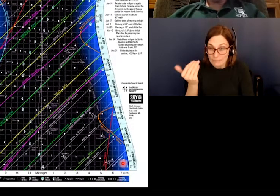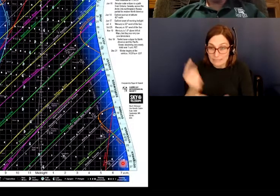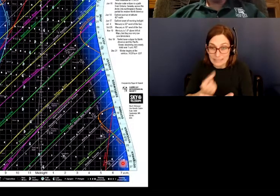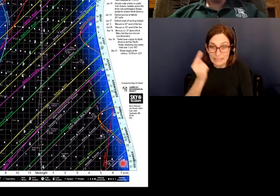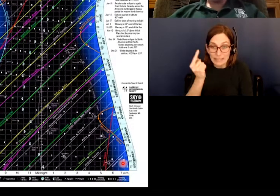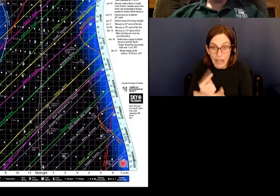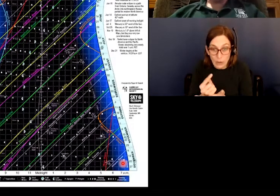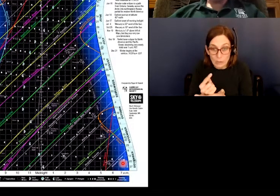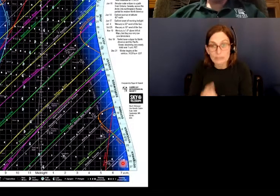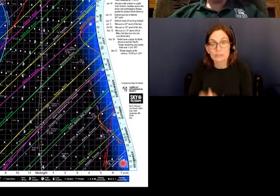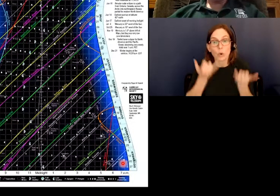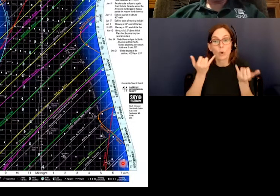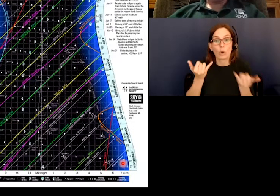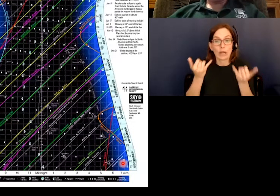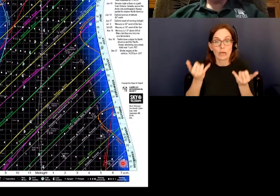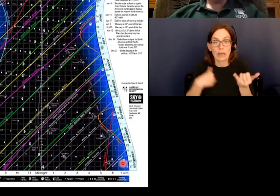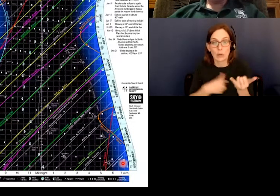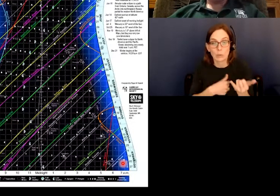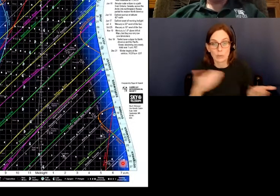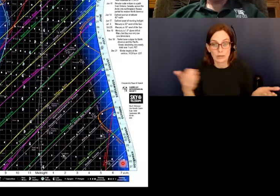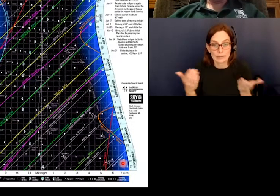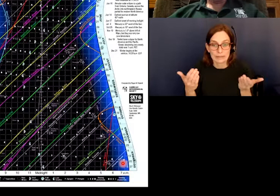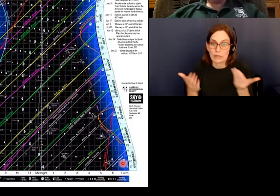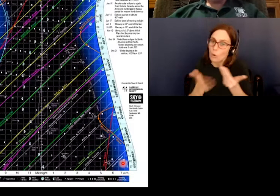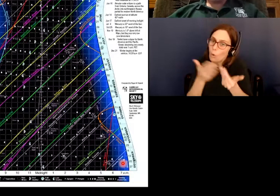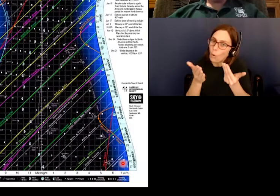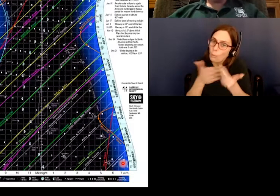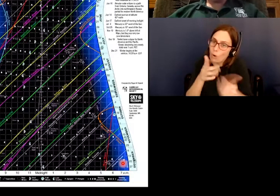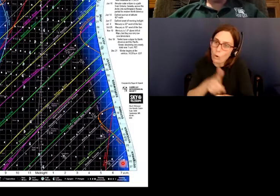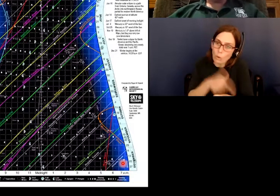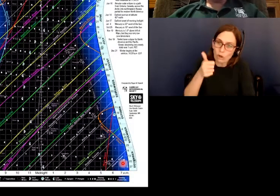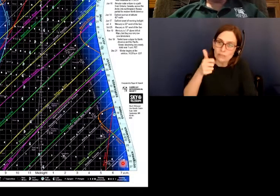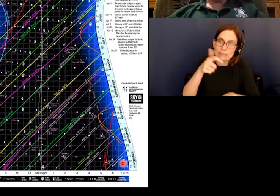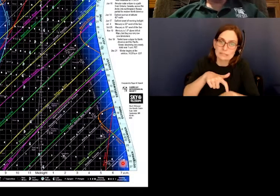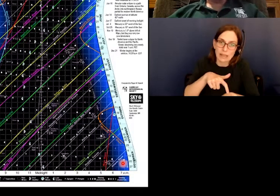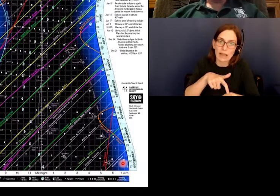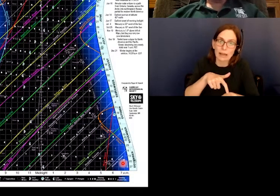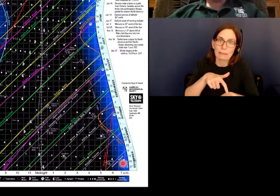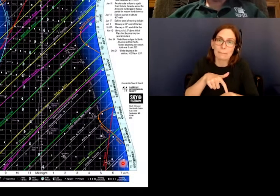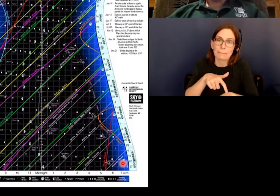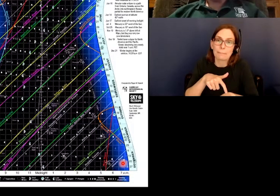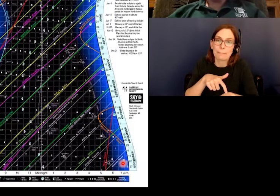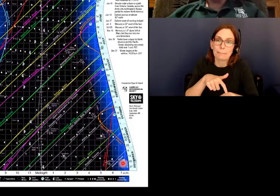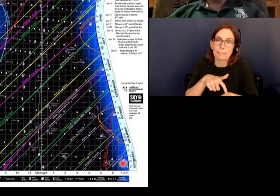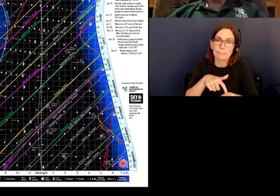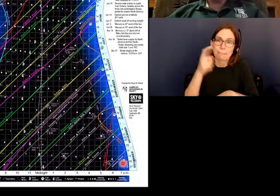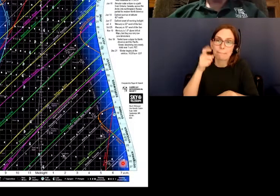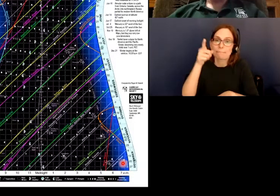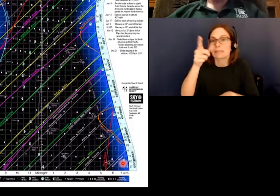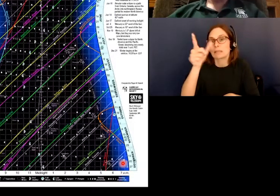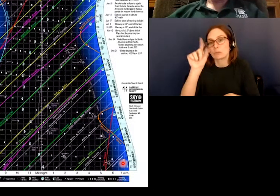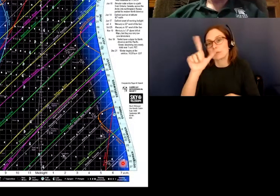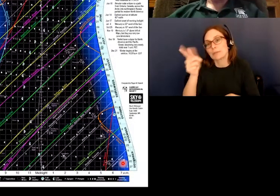right here at pretty close to the longest time of the year. And technically, since this is 2021, we're actually up here